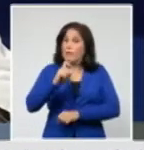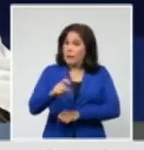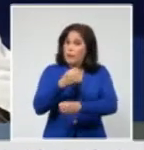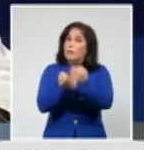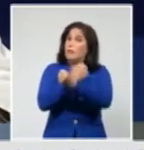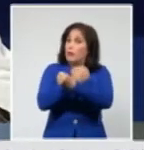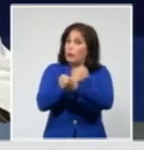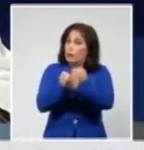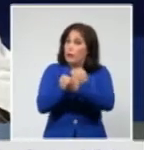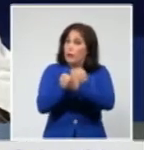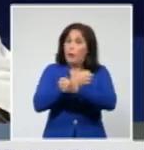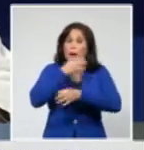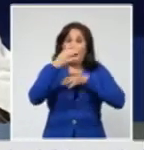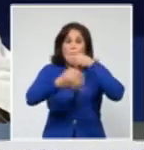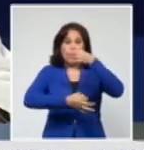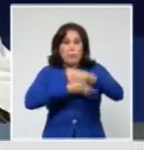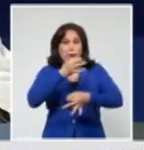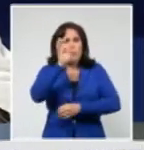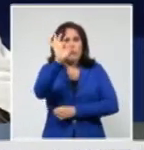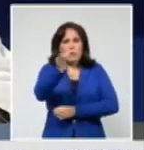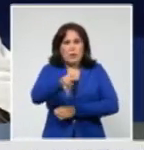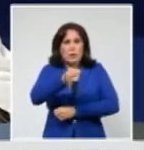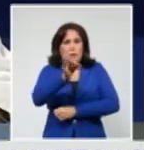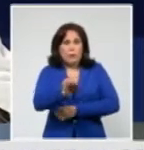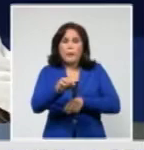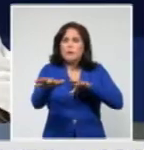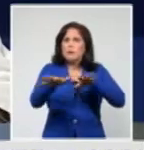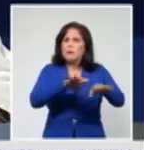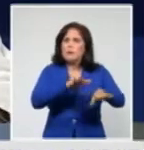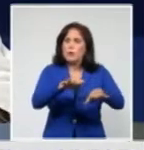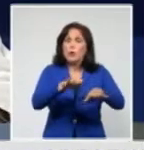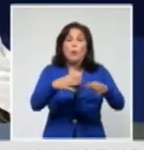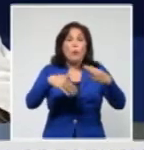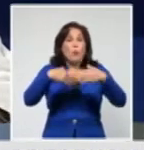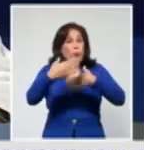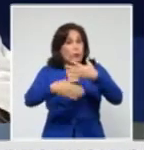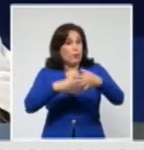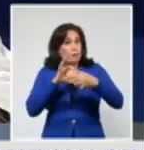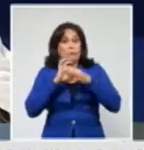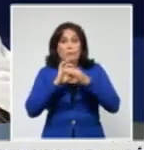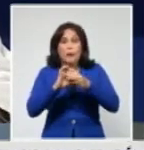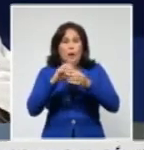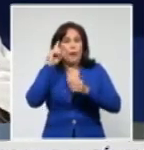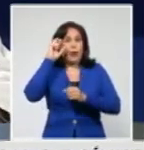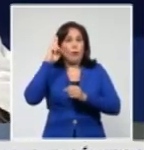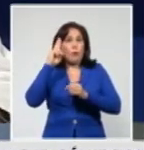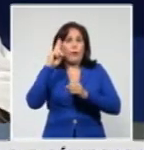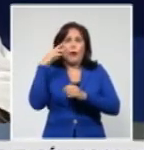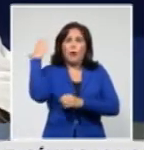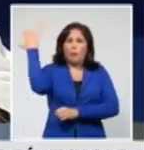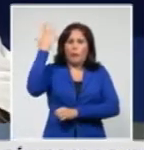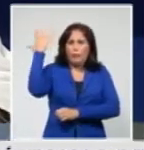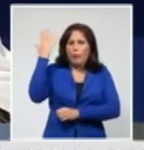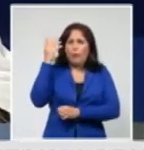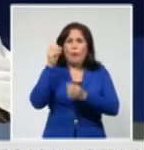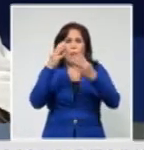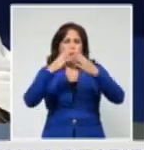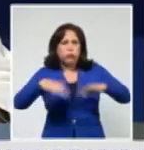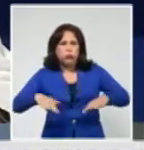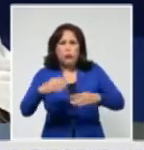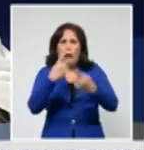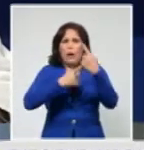dangerous situations, in disaster situations. Remember the work of the brigade in